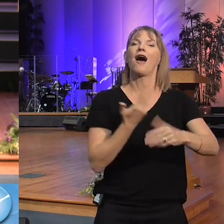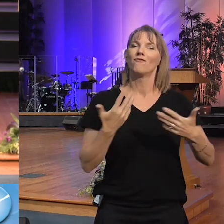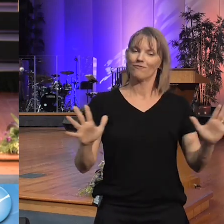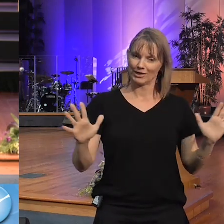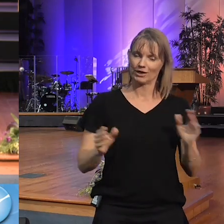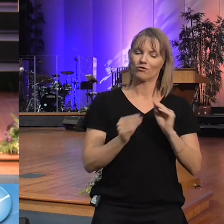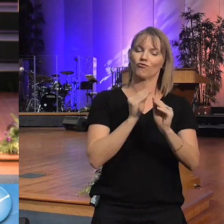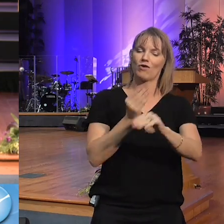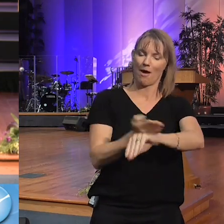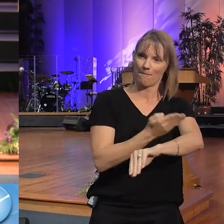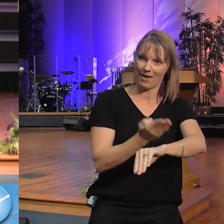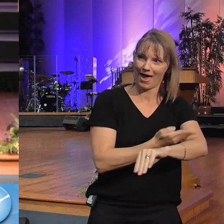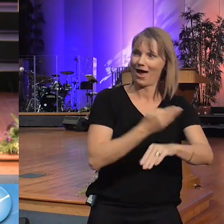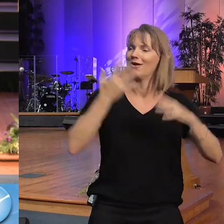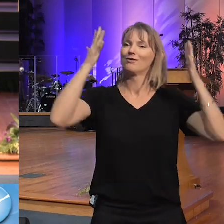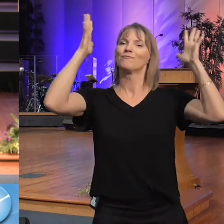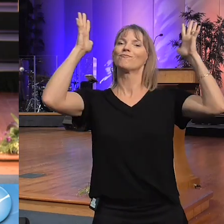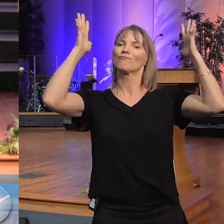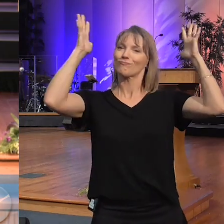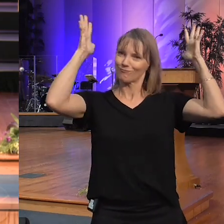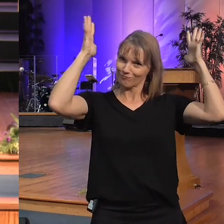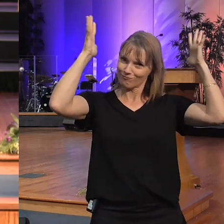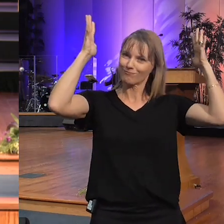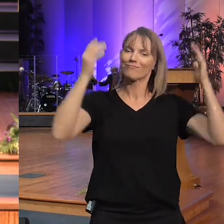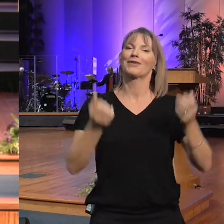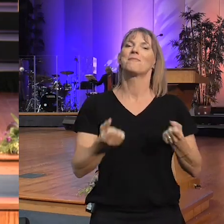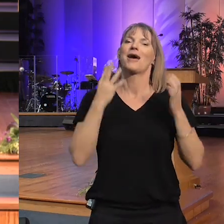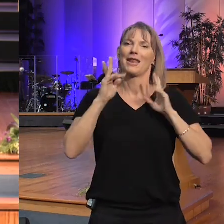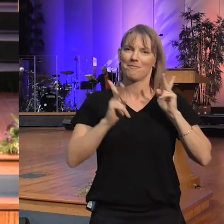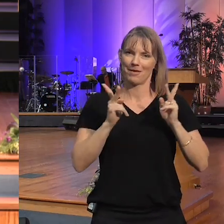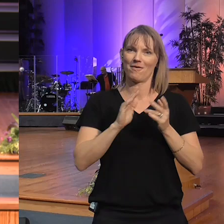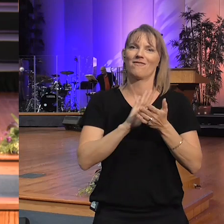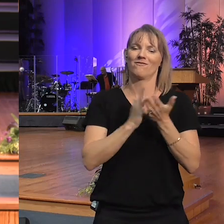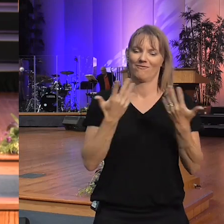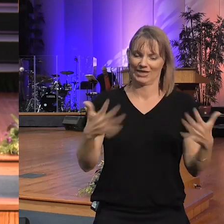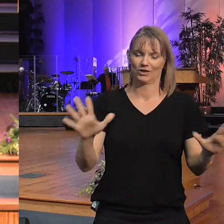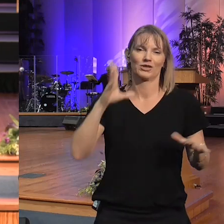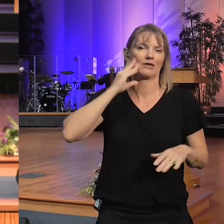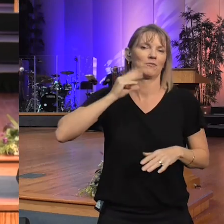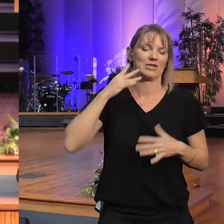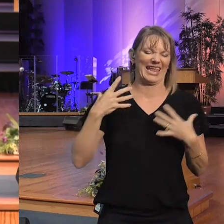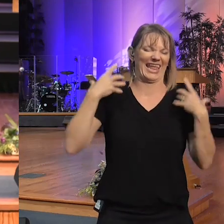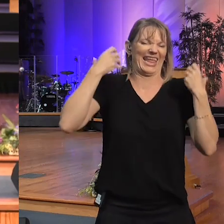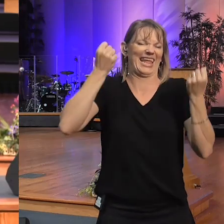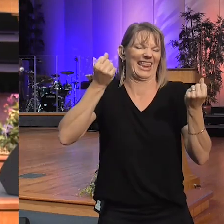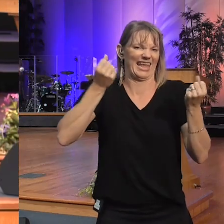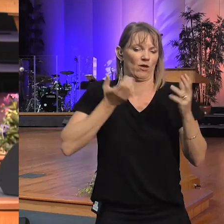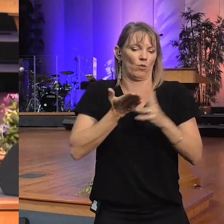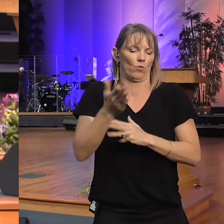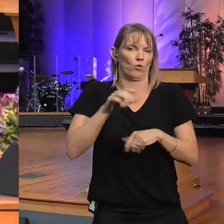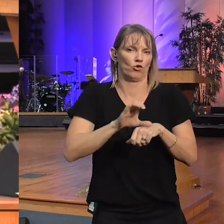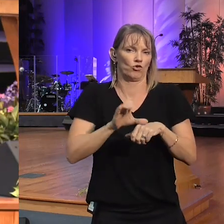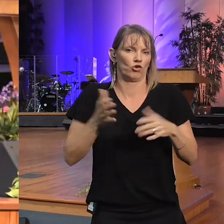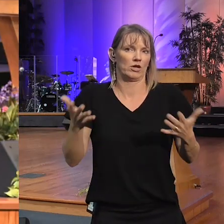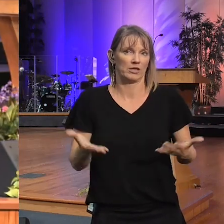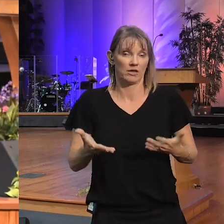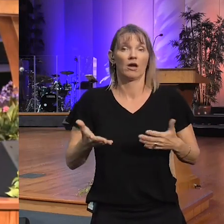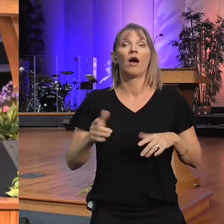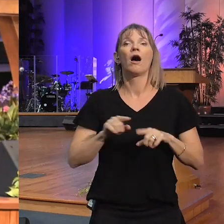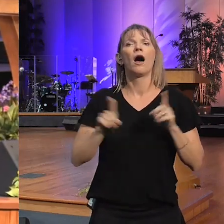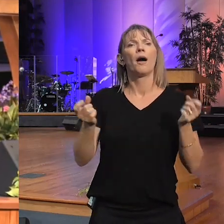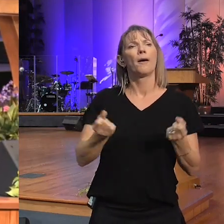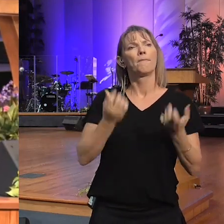but many have gone back. Yeah, let's hear for that, all the people that have been healed. Yeah. But many people